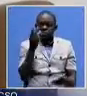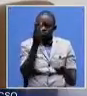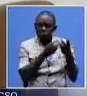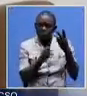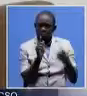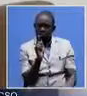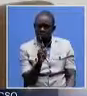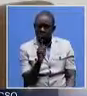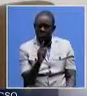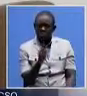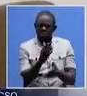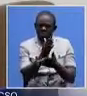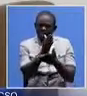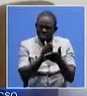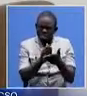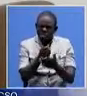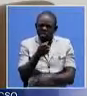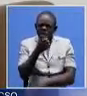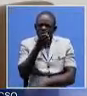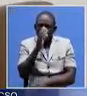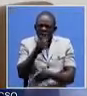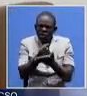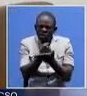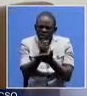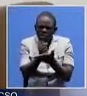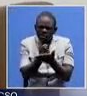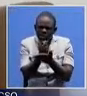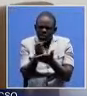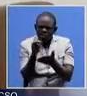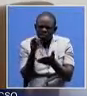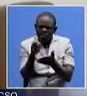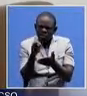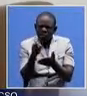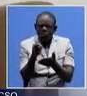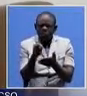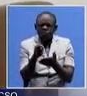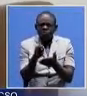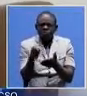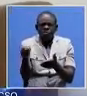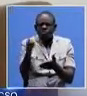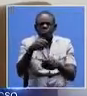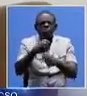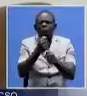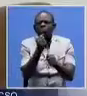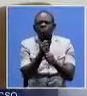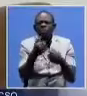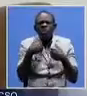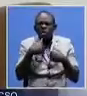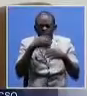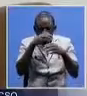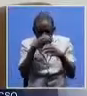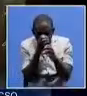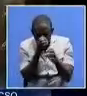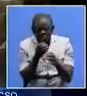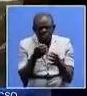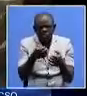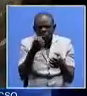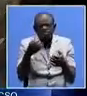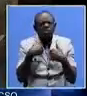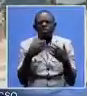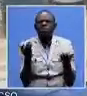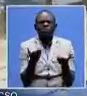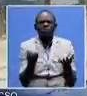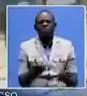some of these herbal drinks, because of the lack of equipment when it comes to processing them, are they meant.